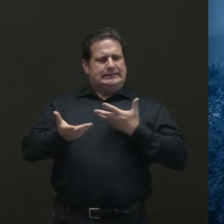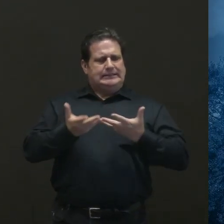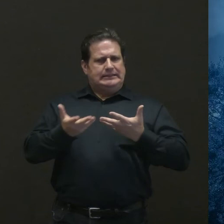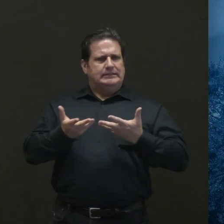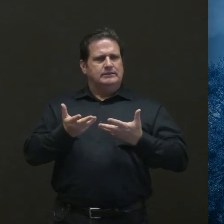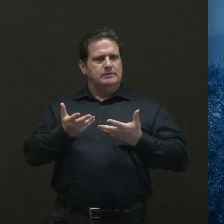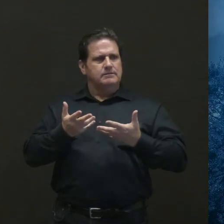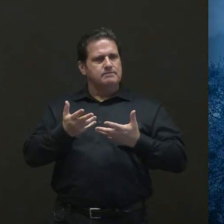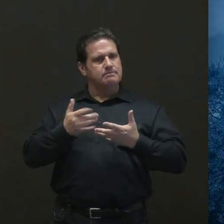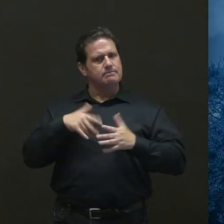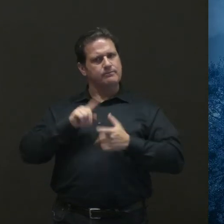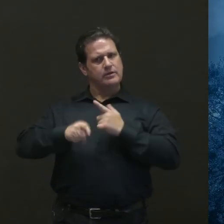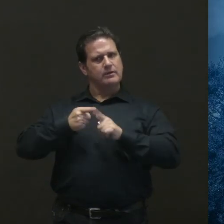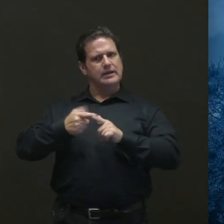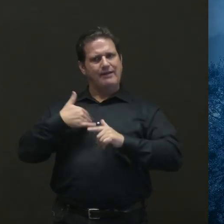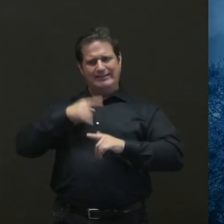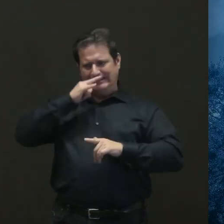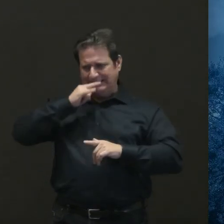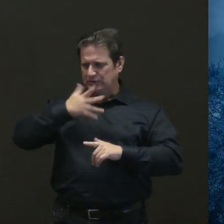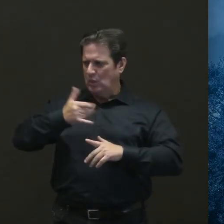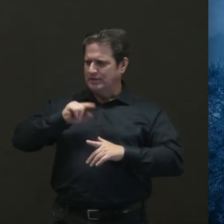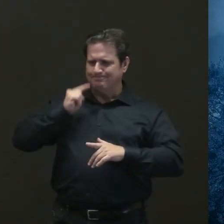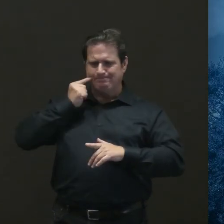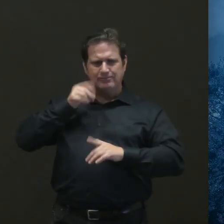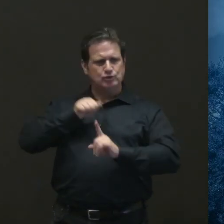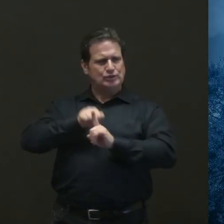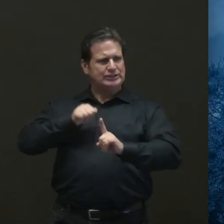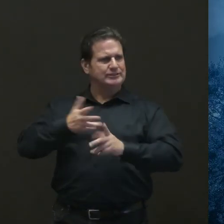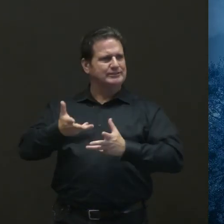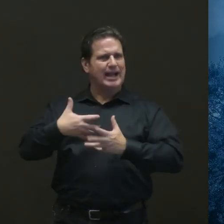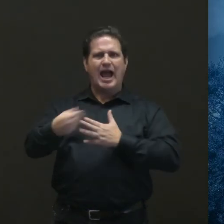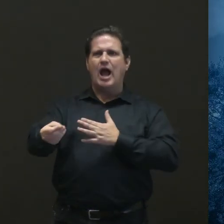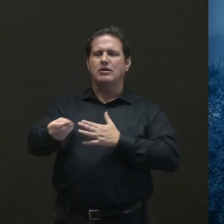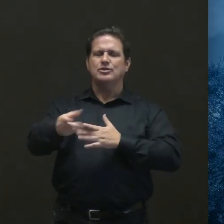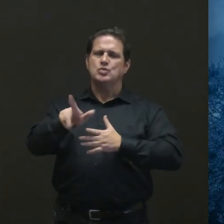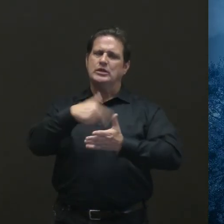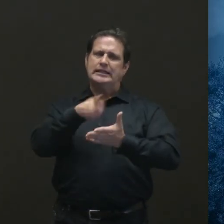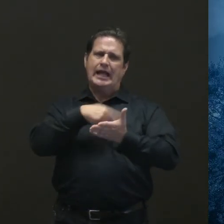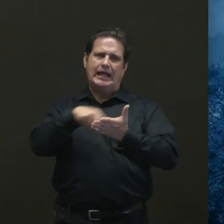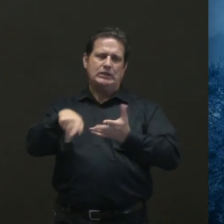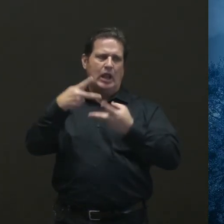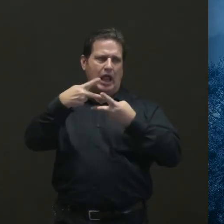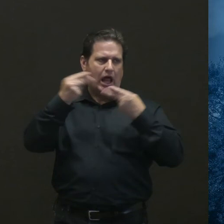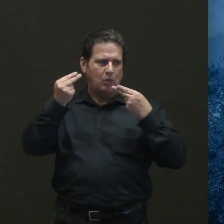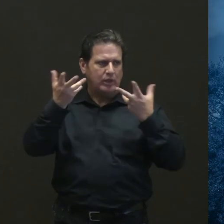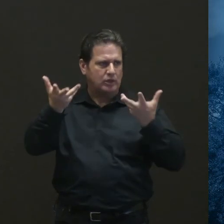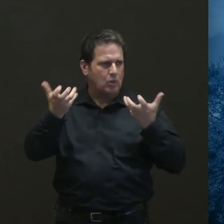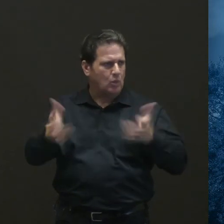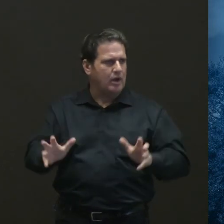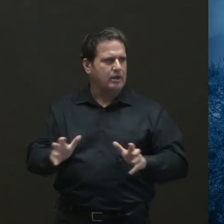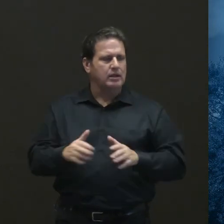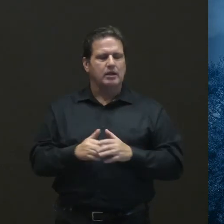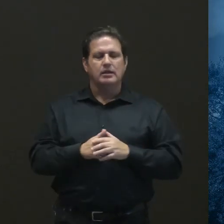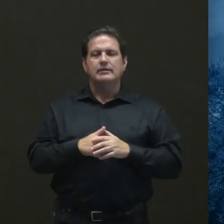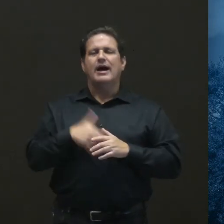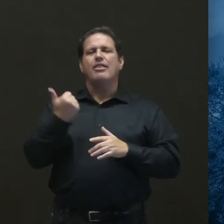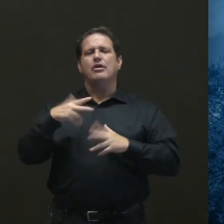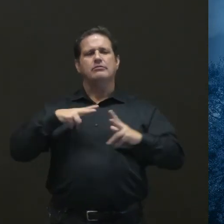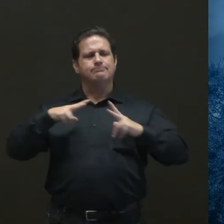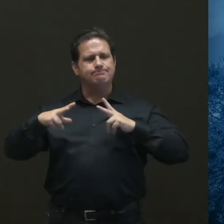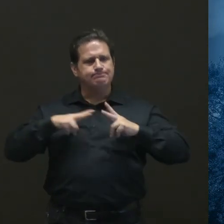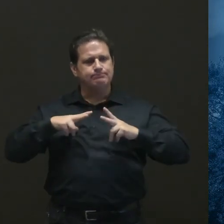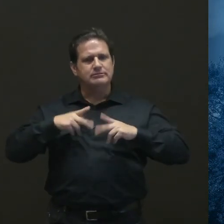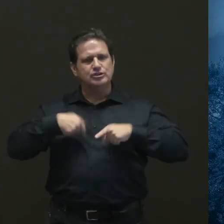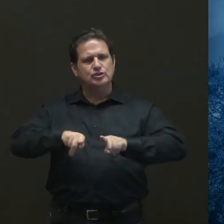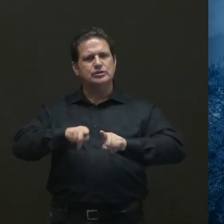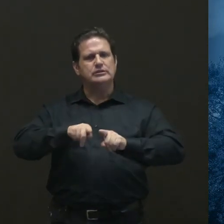from friends of my kids and others. Our goal is not to cancel Halloween like we've done with other holidays that have occurred